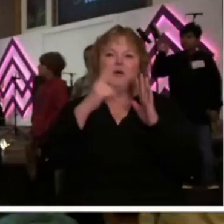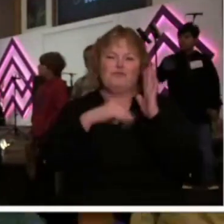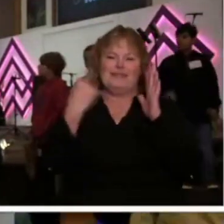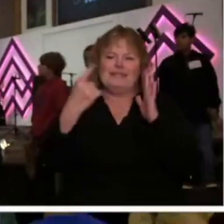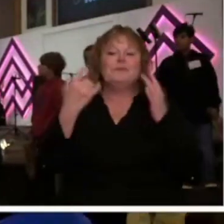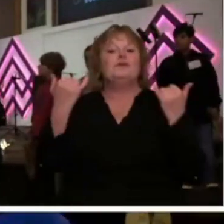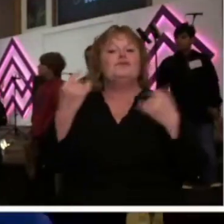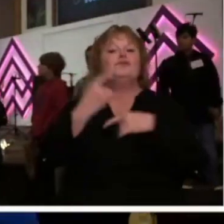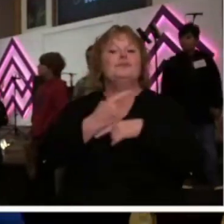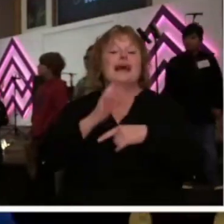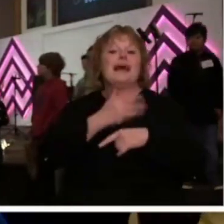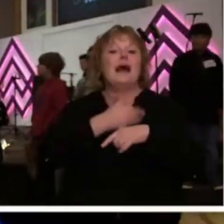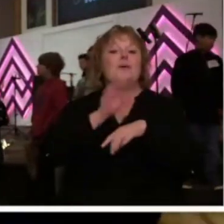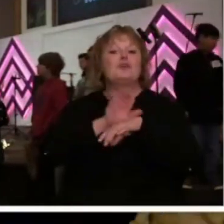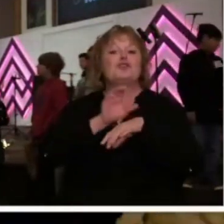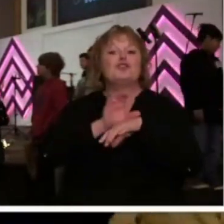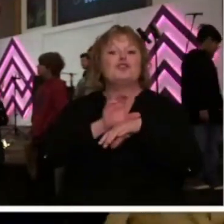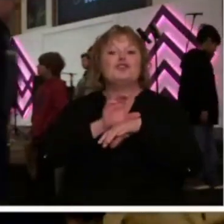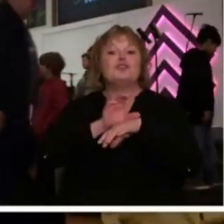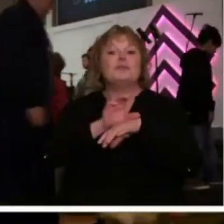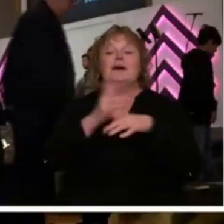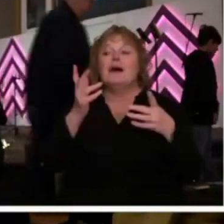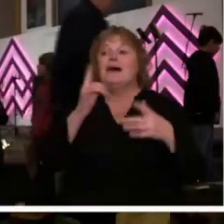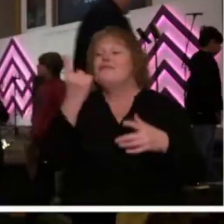Today, our church will be forever changed.